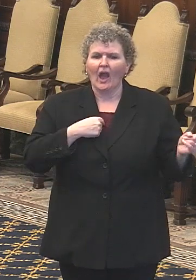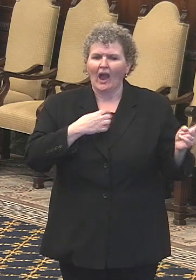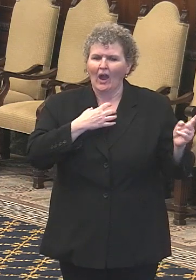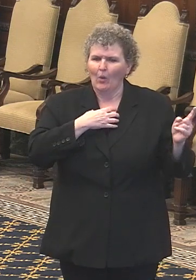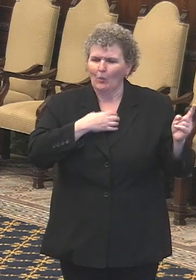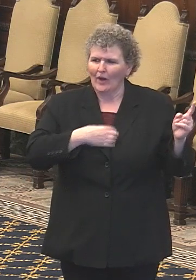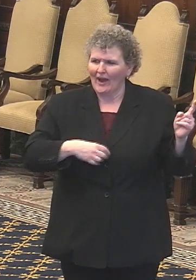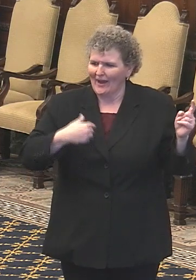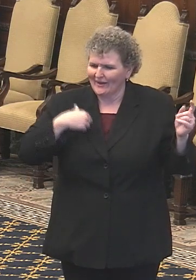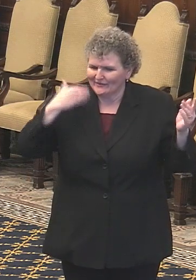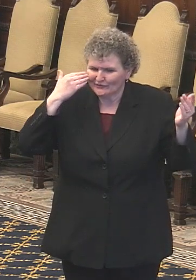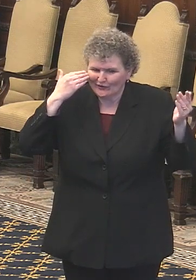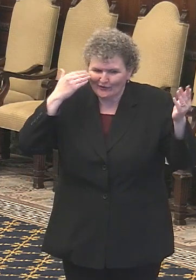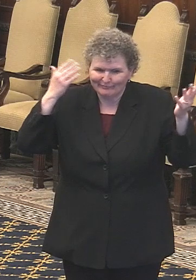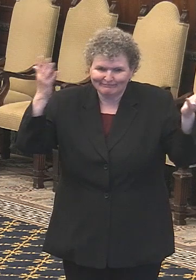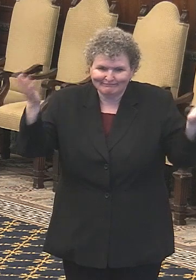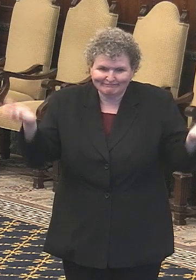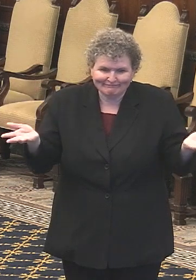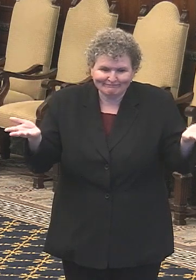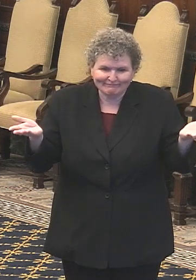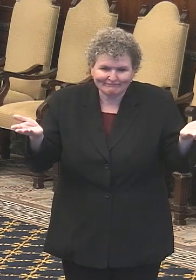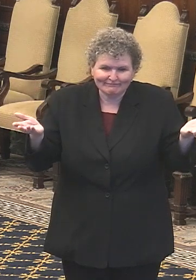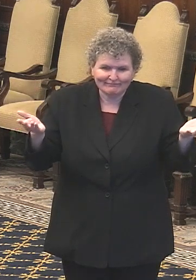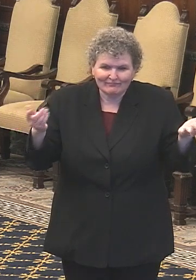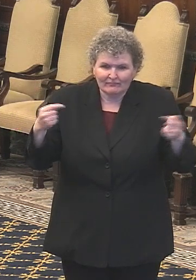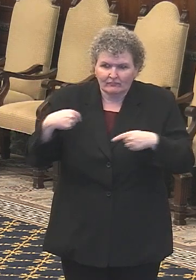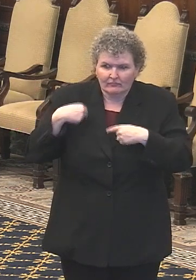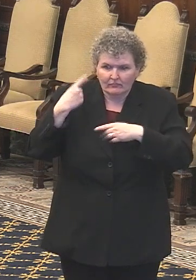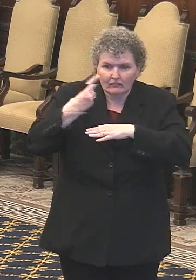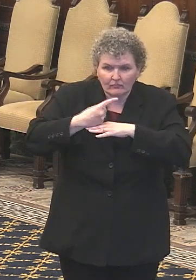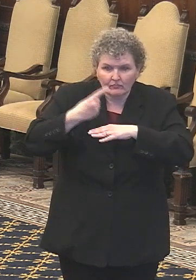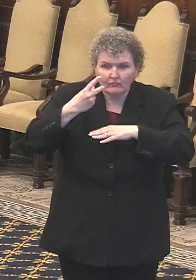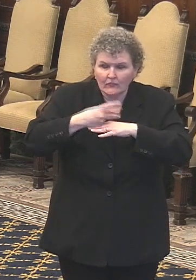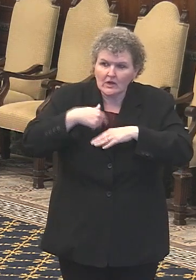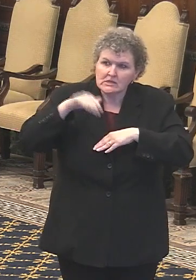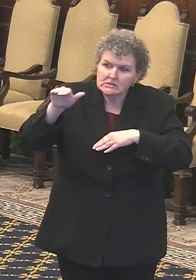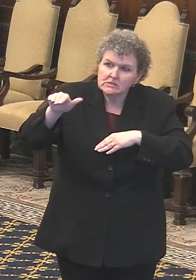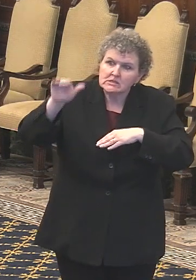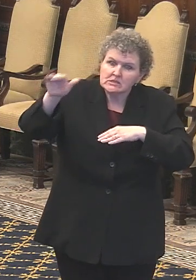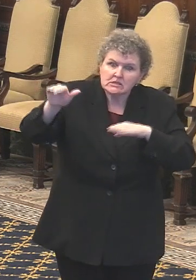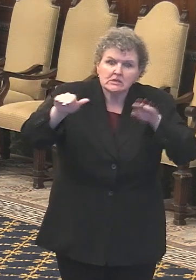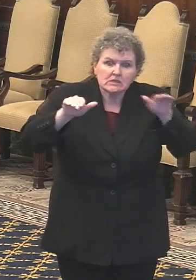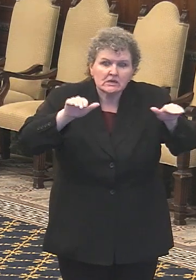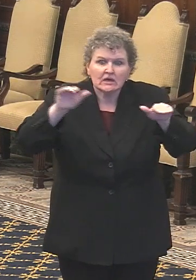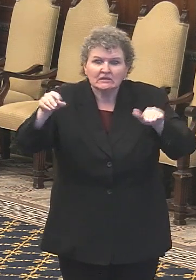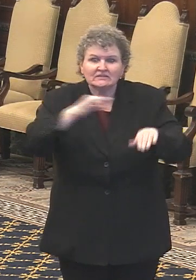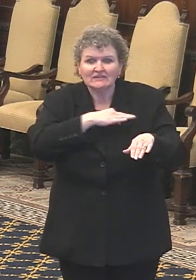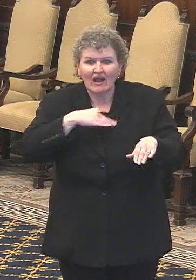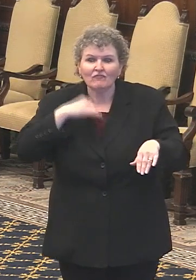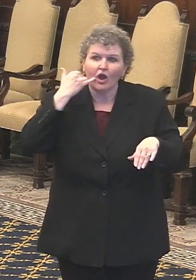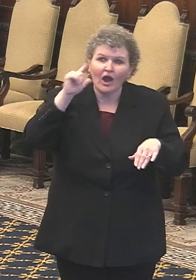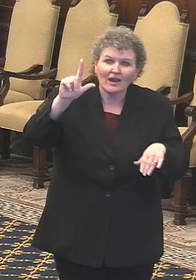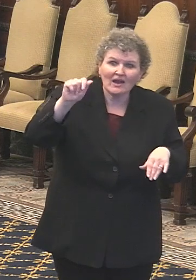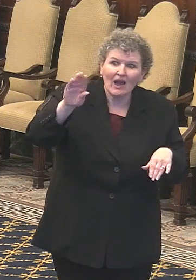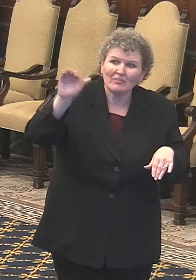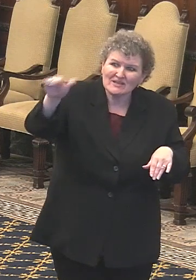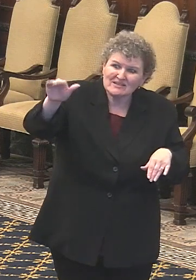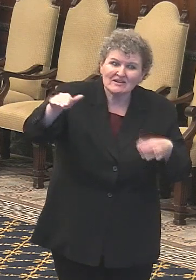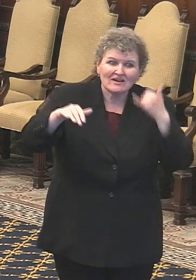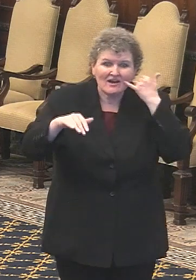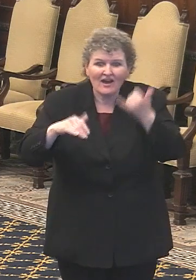because I would asked in the past couple of days, and we even had our staff speak to the laboratories themselves, and the laboratory said, oh no, you're getting all of our results every